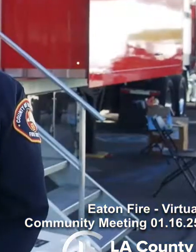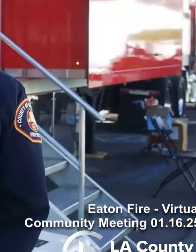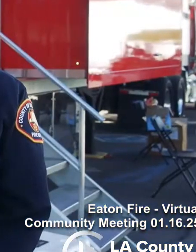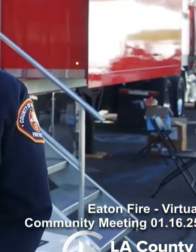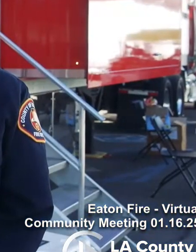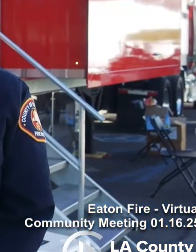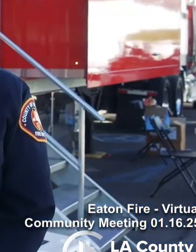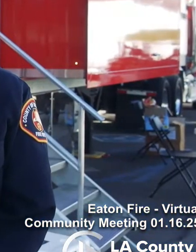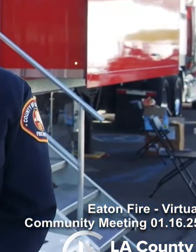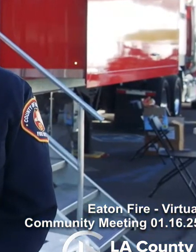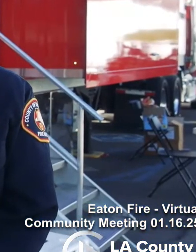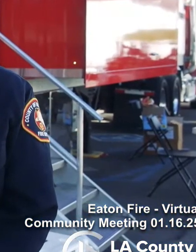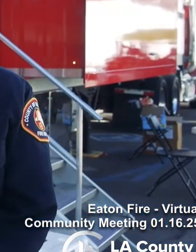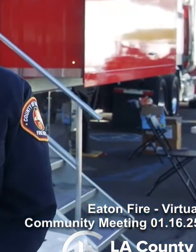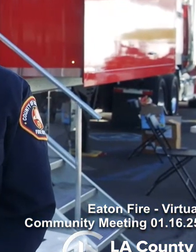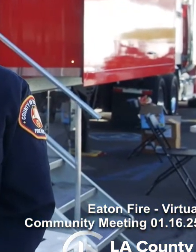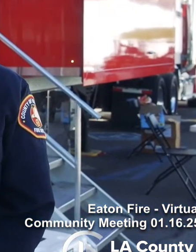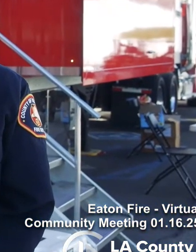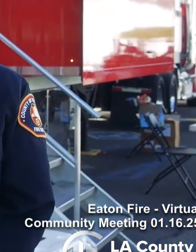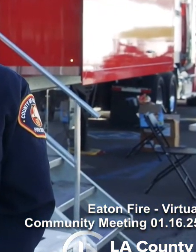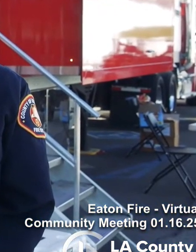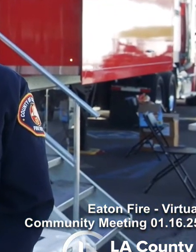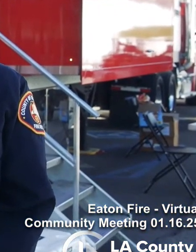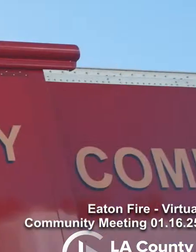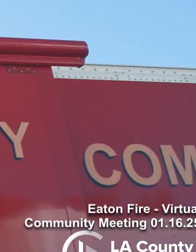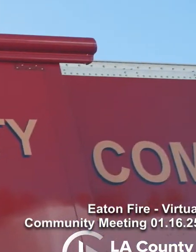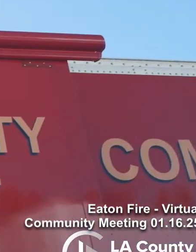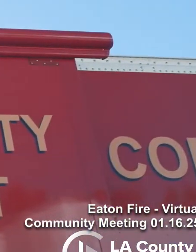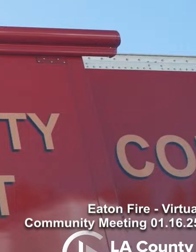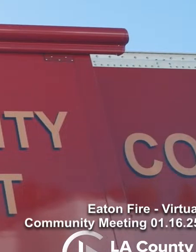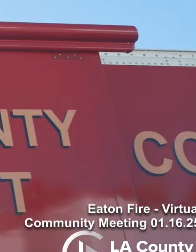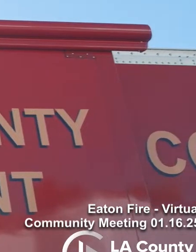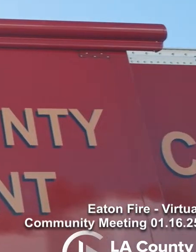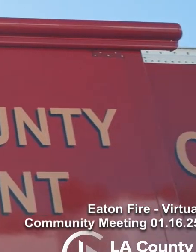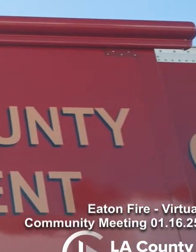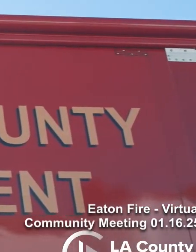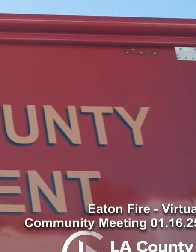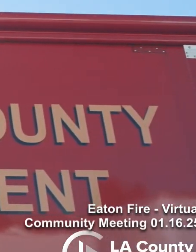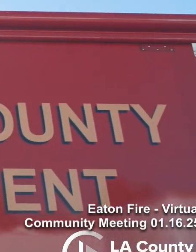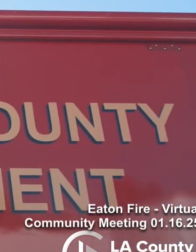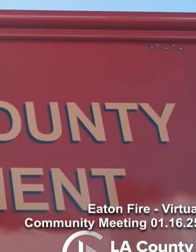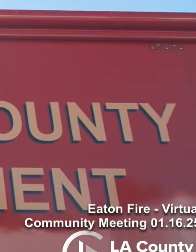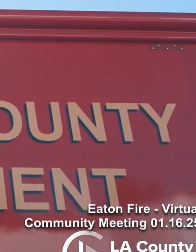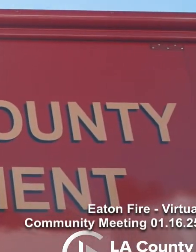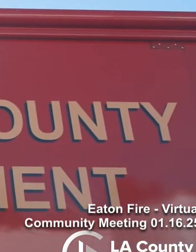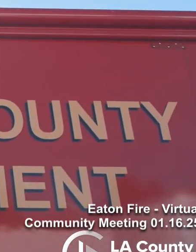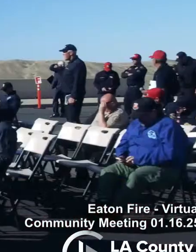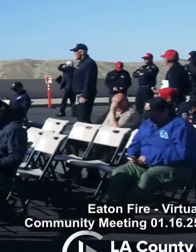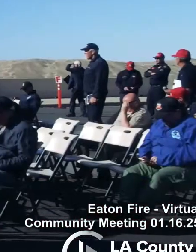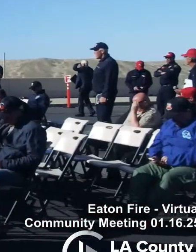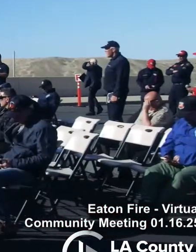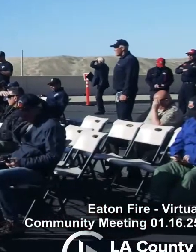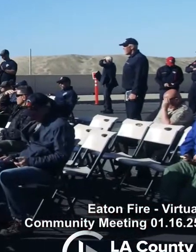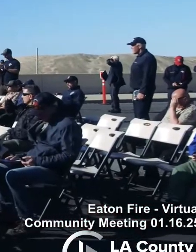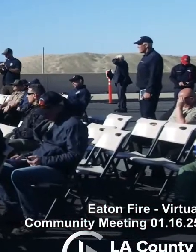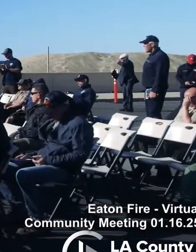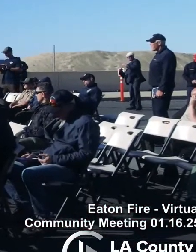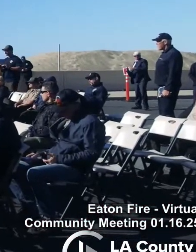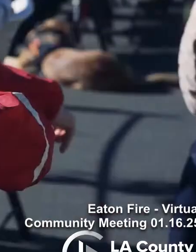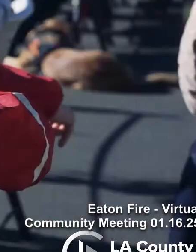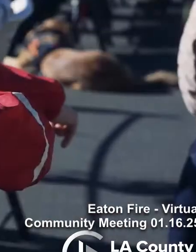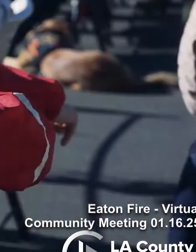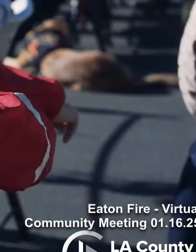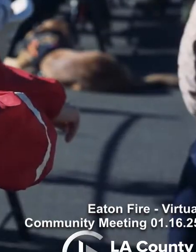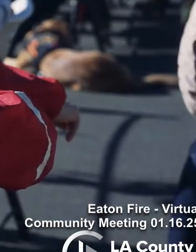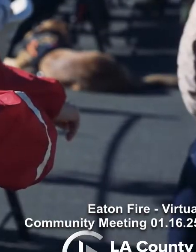This is Captain Sheila Kelleher-Burko with the Los Angeles County Fire Department. You're probably thinking, what does it take to fight a fire of this magnitude? This footprint is bigger